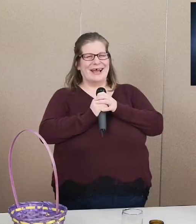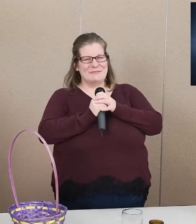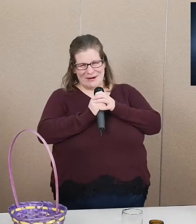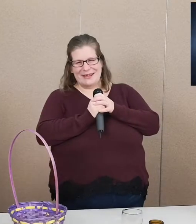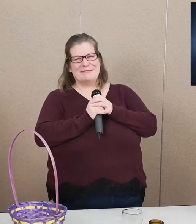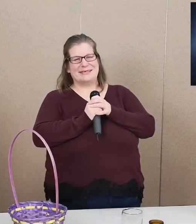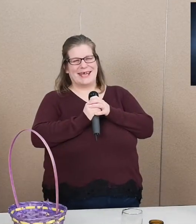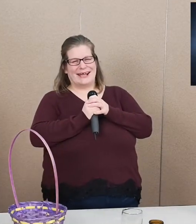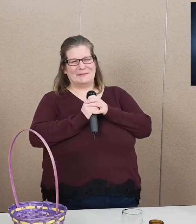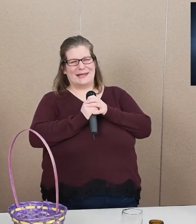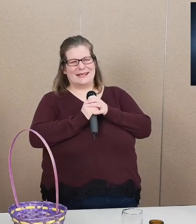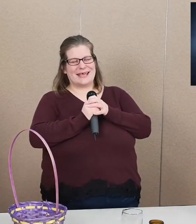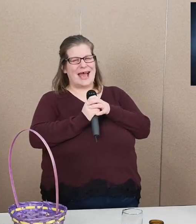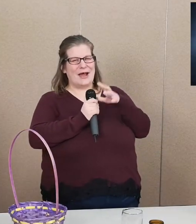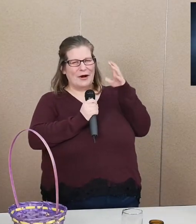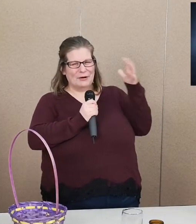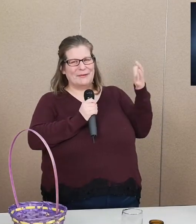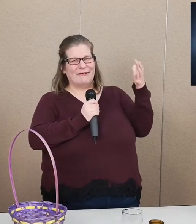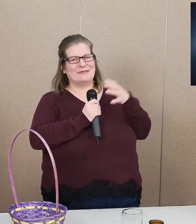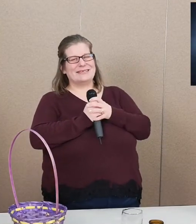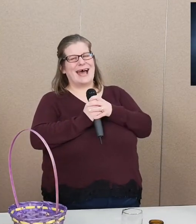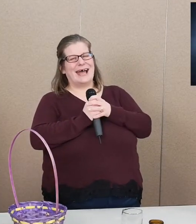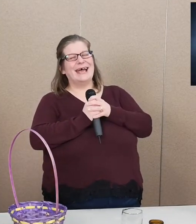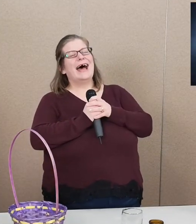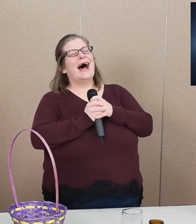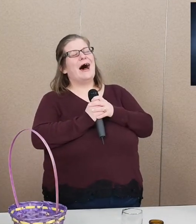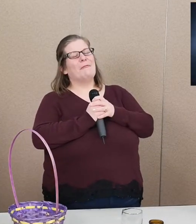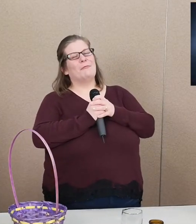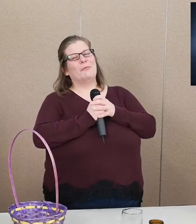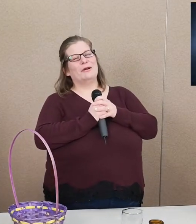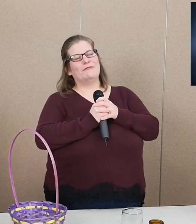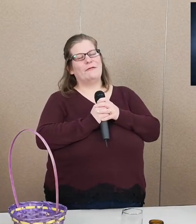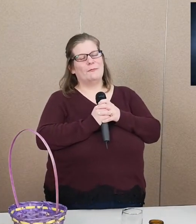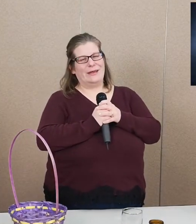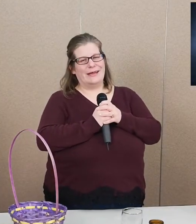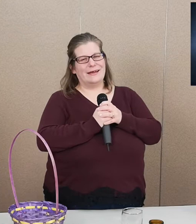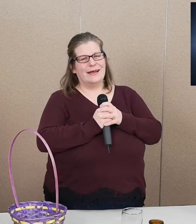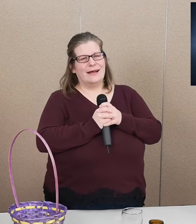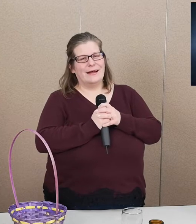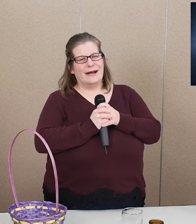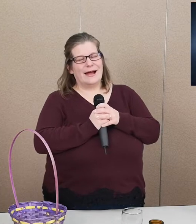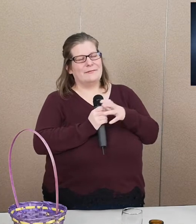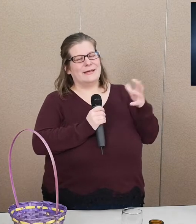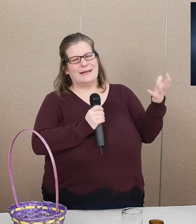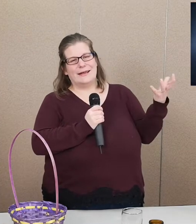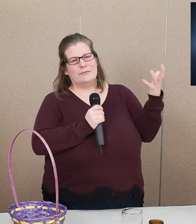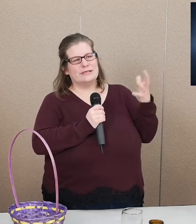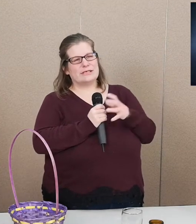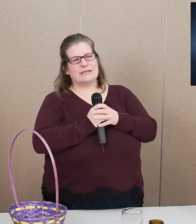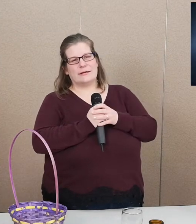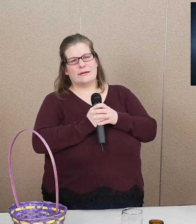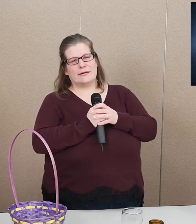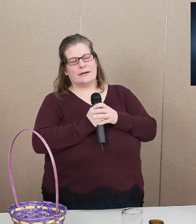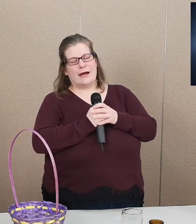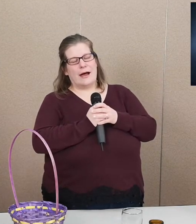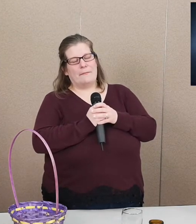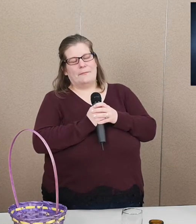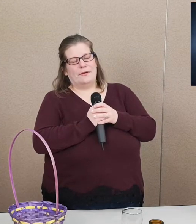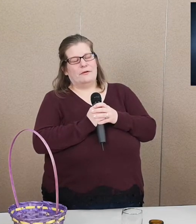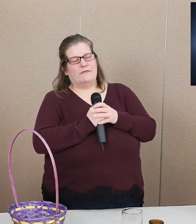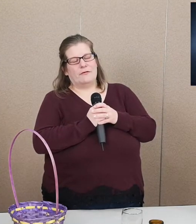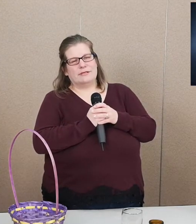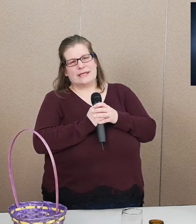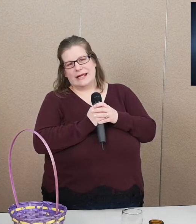Good morning and welcome to Kingdom Kids. I hope everyone's had a wonderful week. I mean, it was just